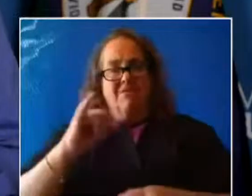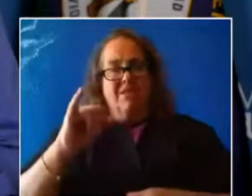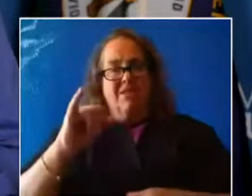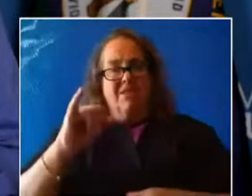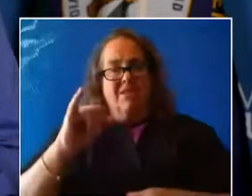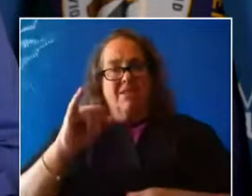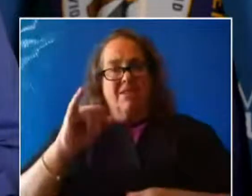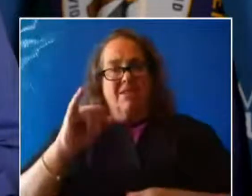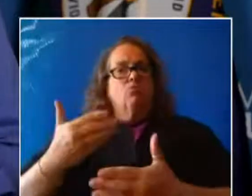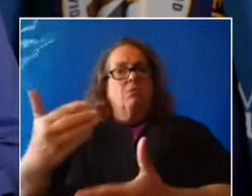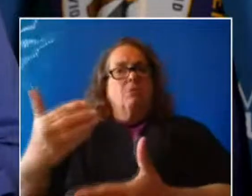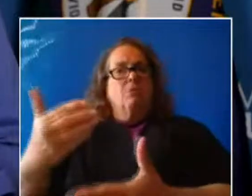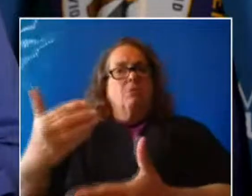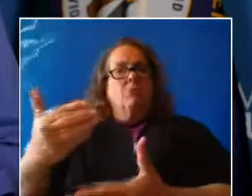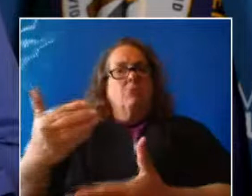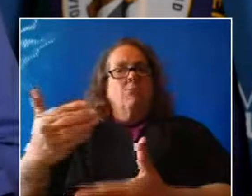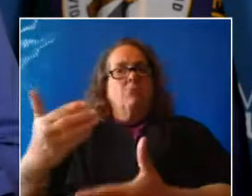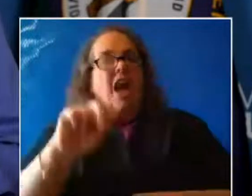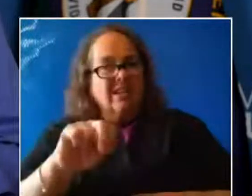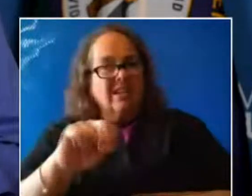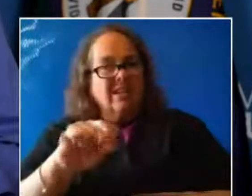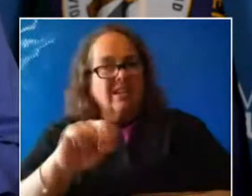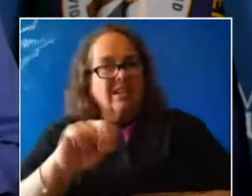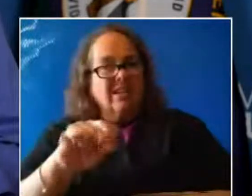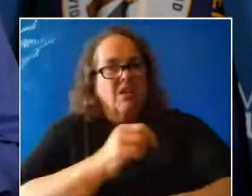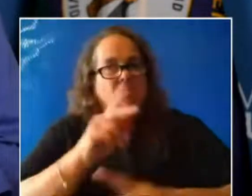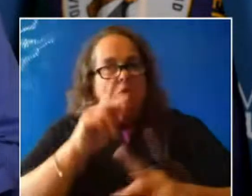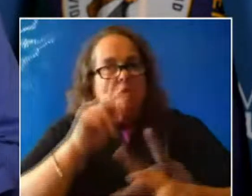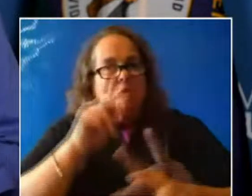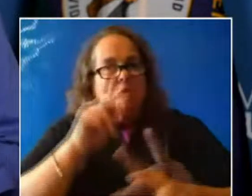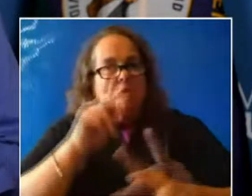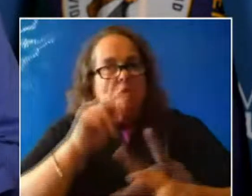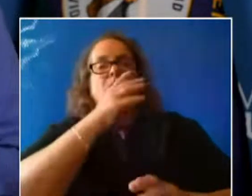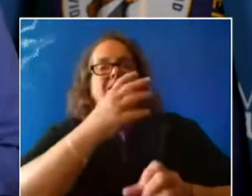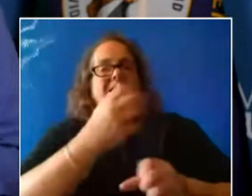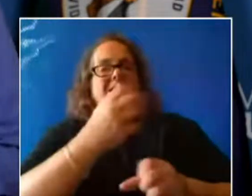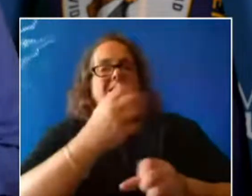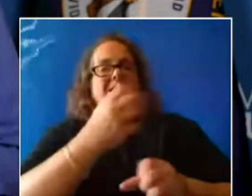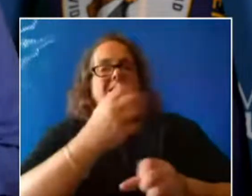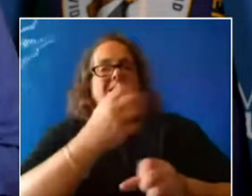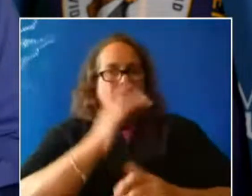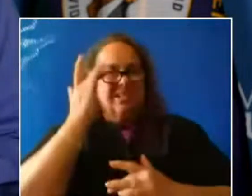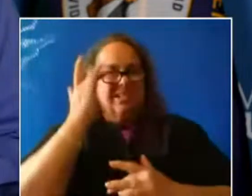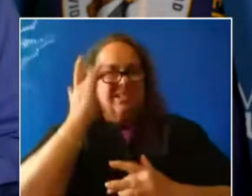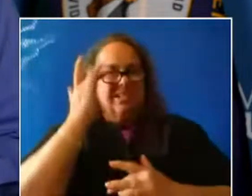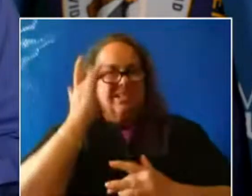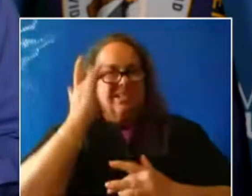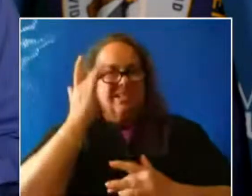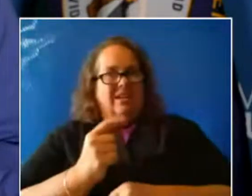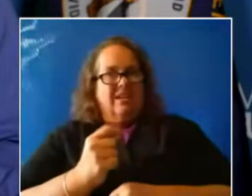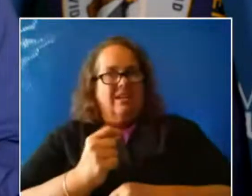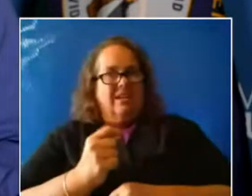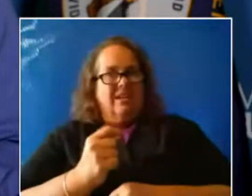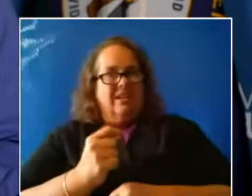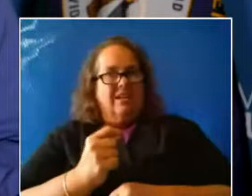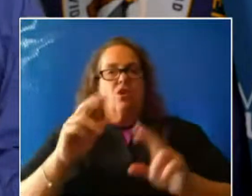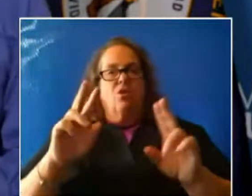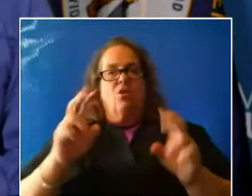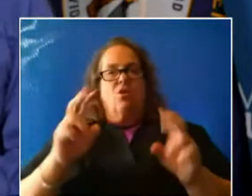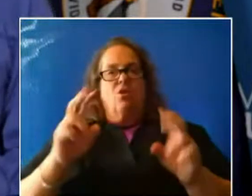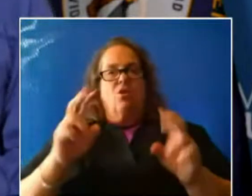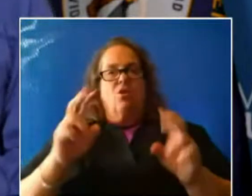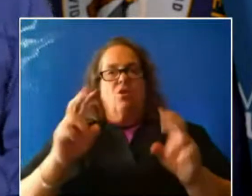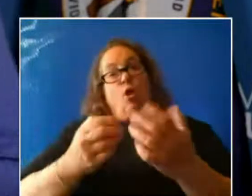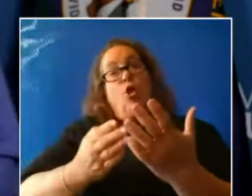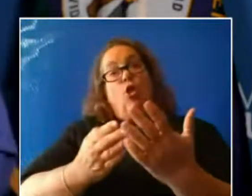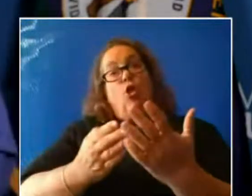full brunt of the virus or the disease if they get infected. So I think the breakthrough terminology is pretty consistently used in this context. And no, it's